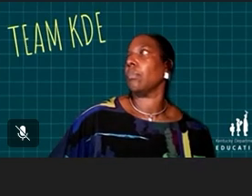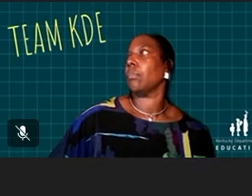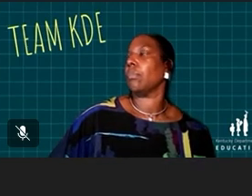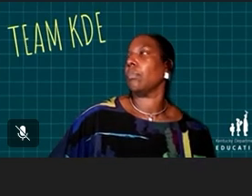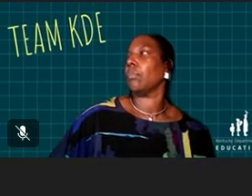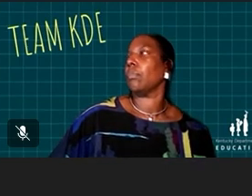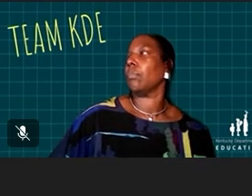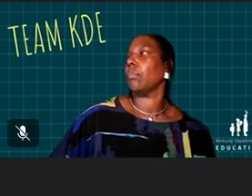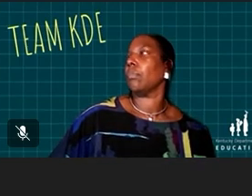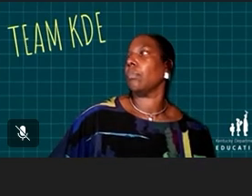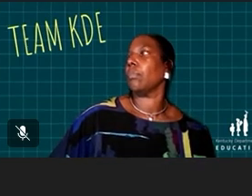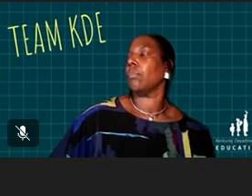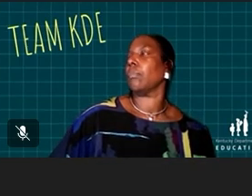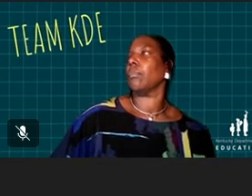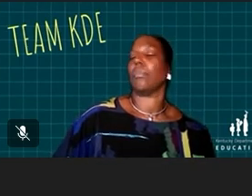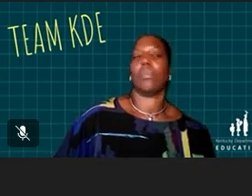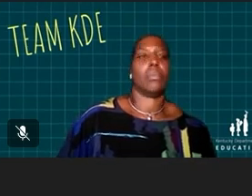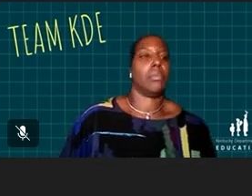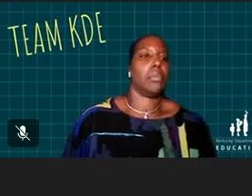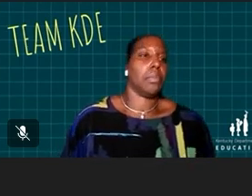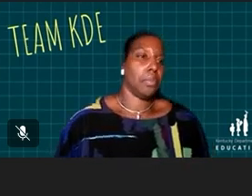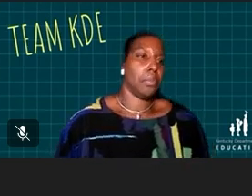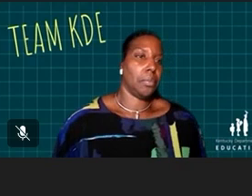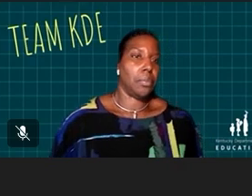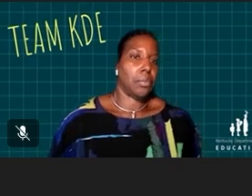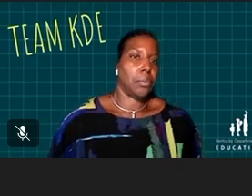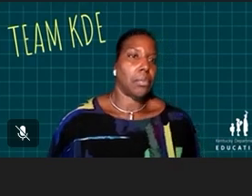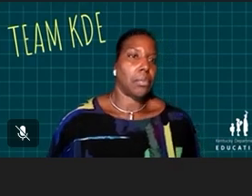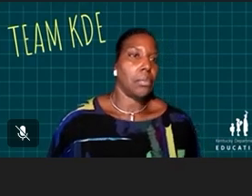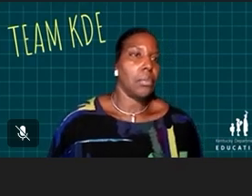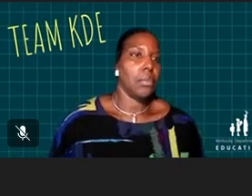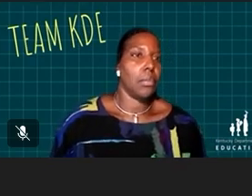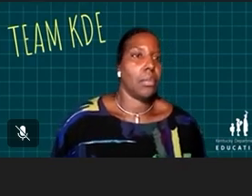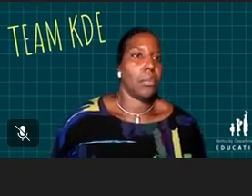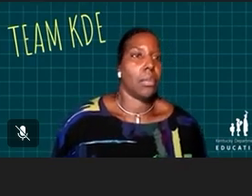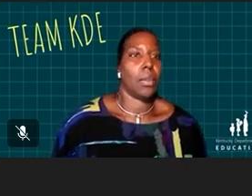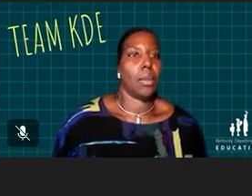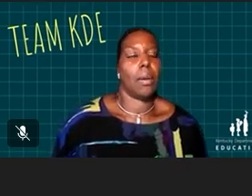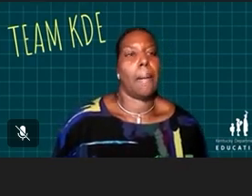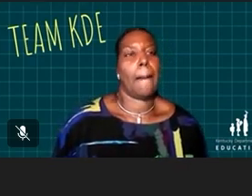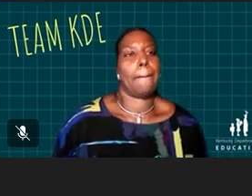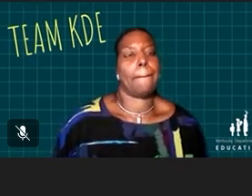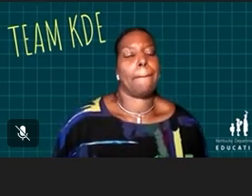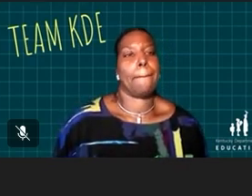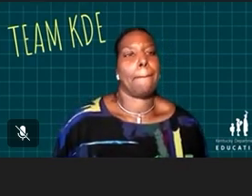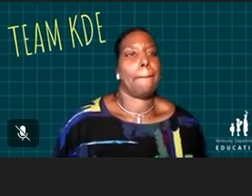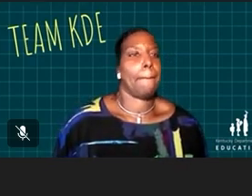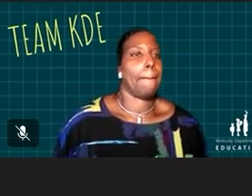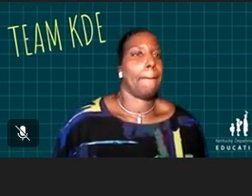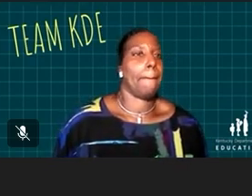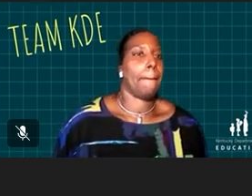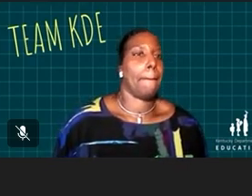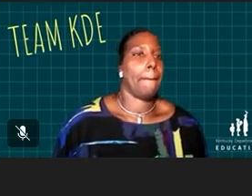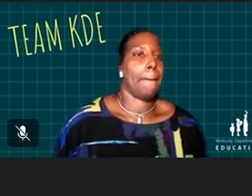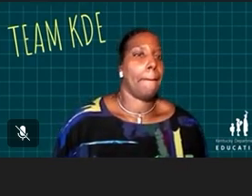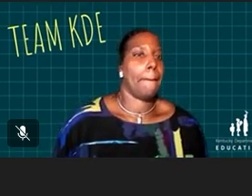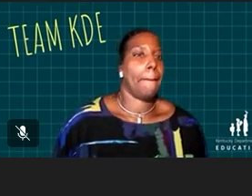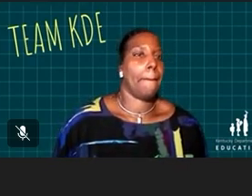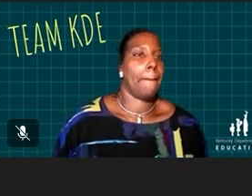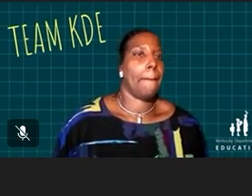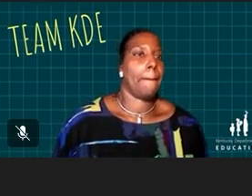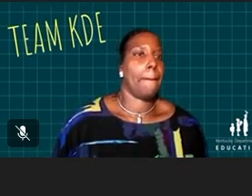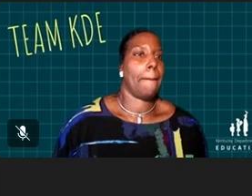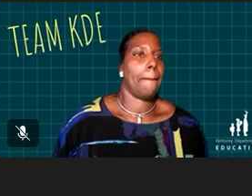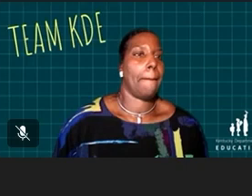services, which those will not be eligible if they're not being, those recurring charges will not be eligible because your network